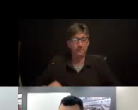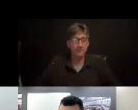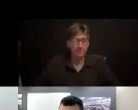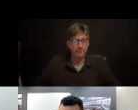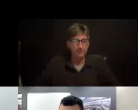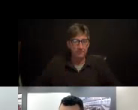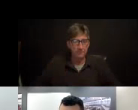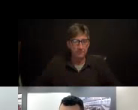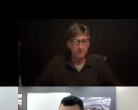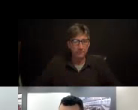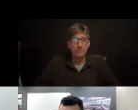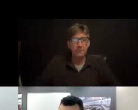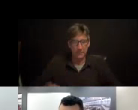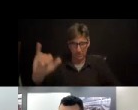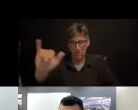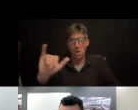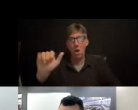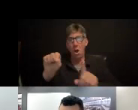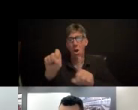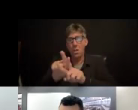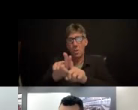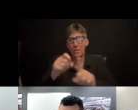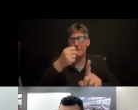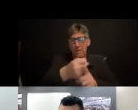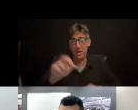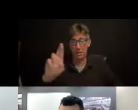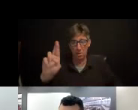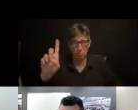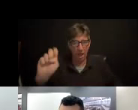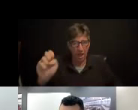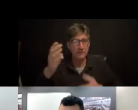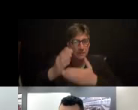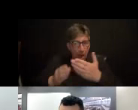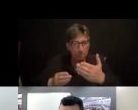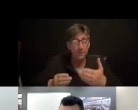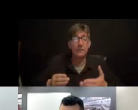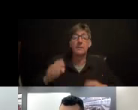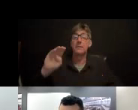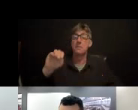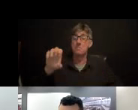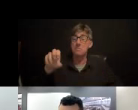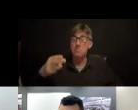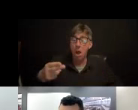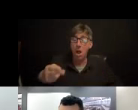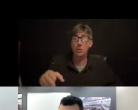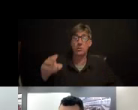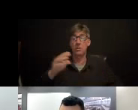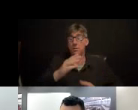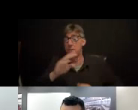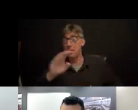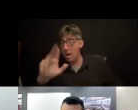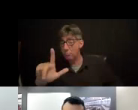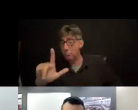That will also have some RIDE impacts. And then throughout March and May, we're gonna continue to review